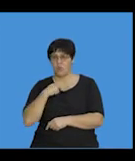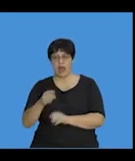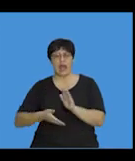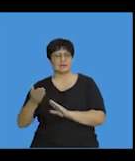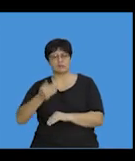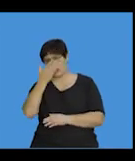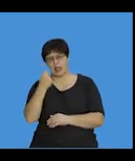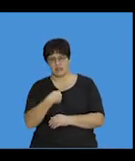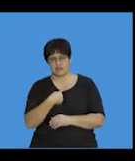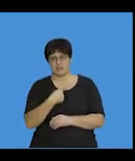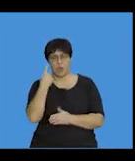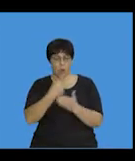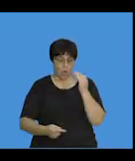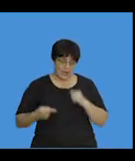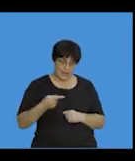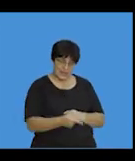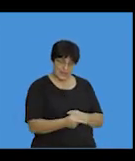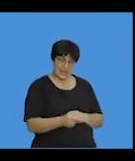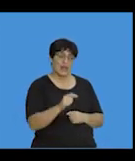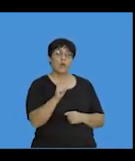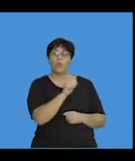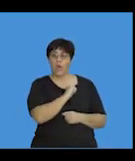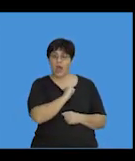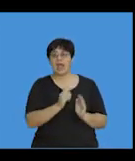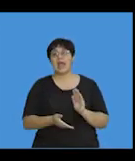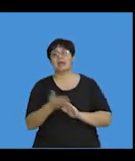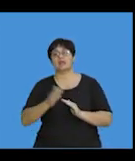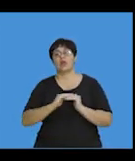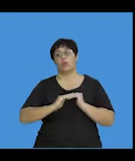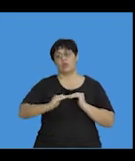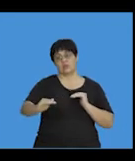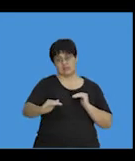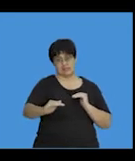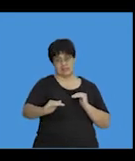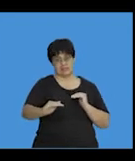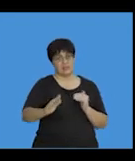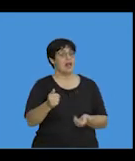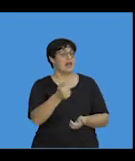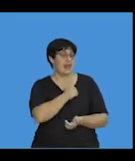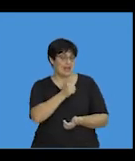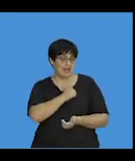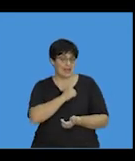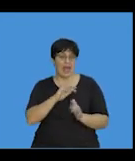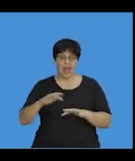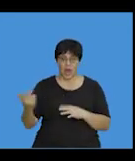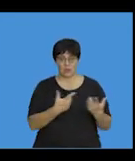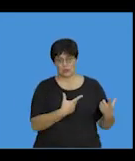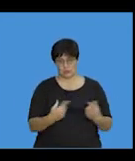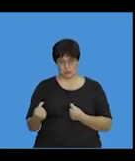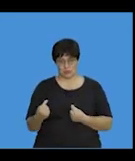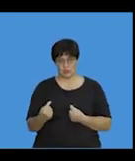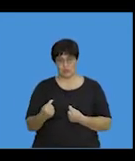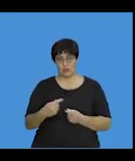we can only use this one if the acceleration is constant. And luckily, because of the way we